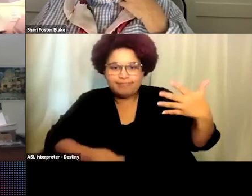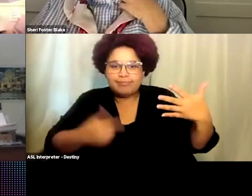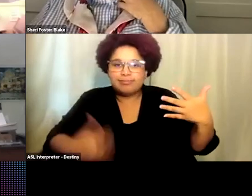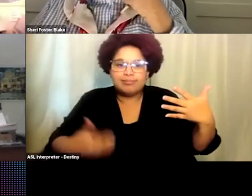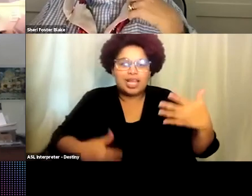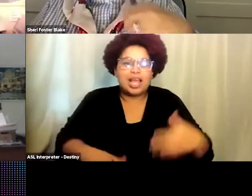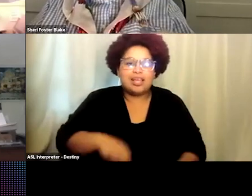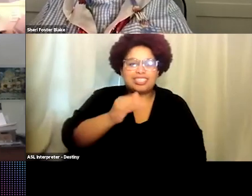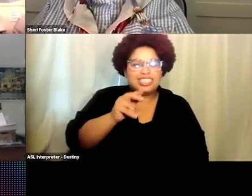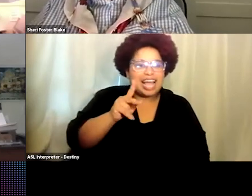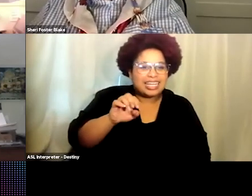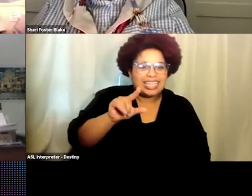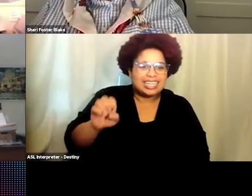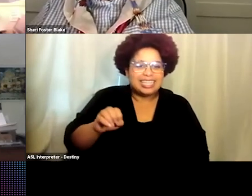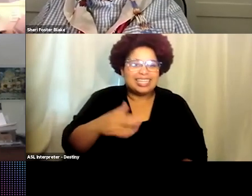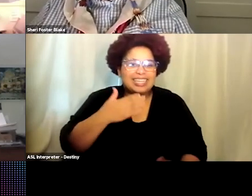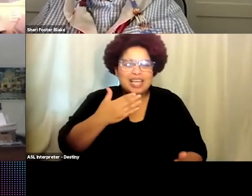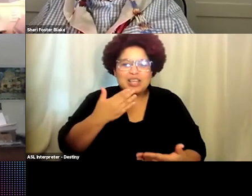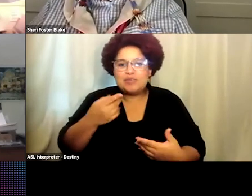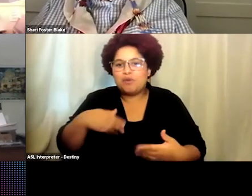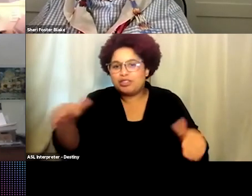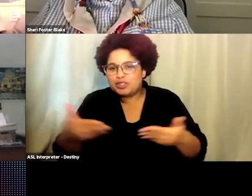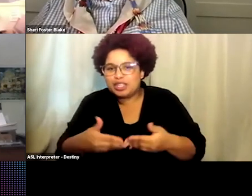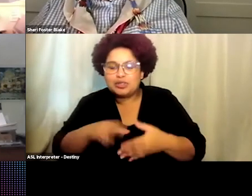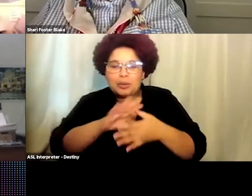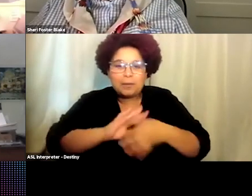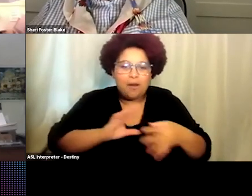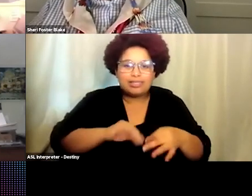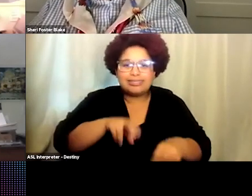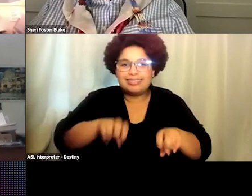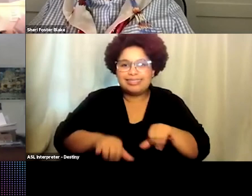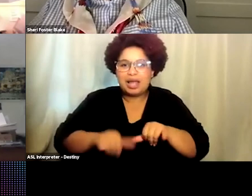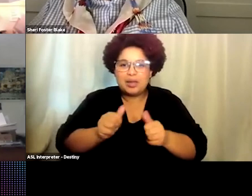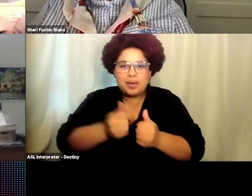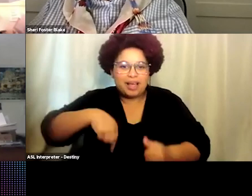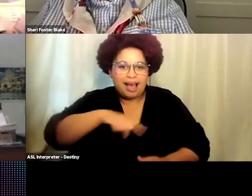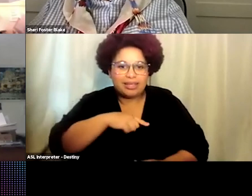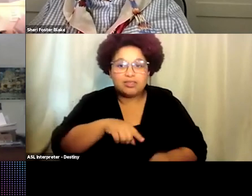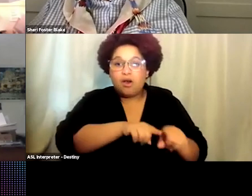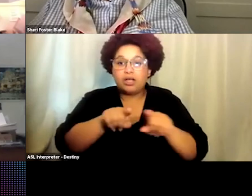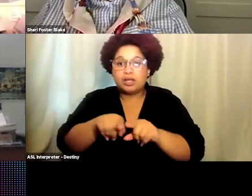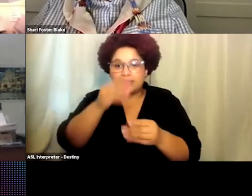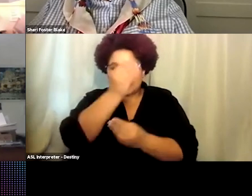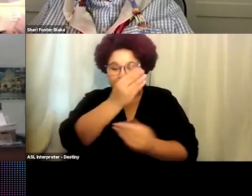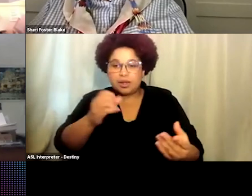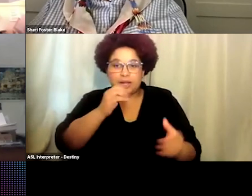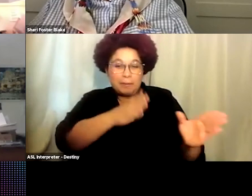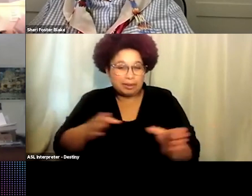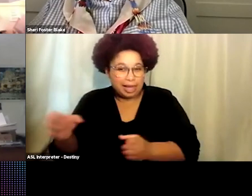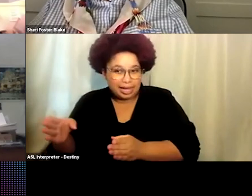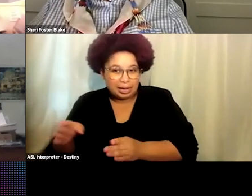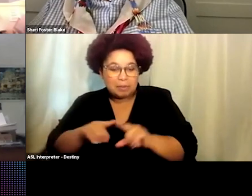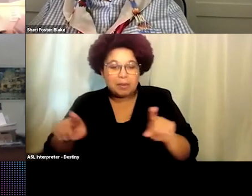remarks, as well as your being able to hang out with us a little longer, was just fantastic. And I must tell you that I don't know that they planned it this way,